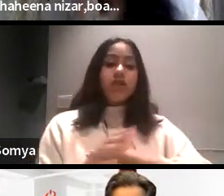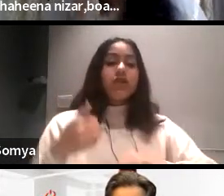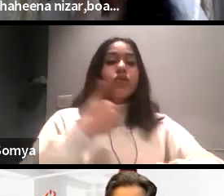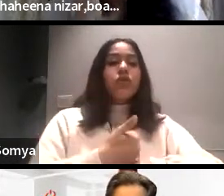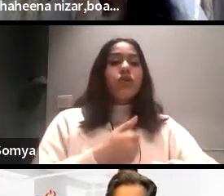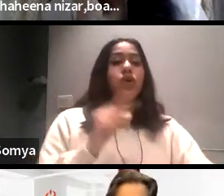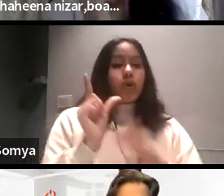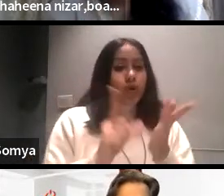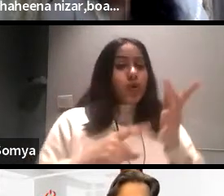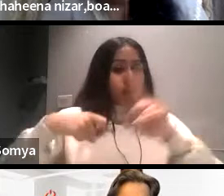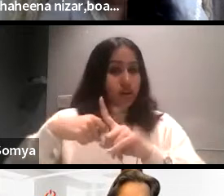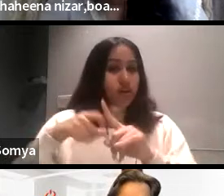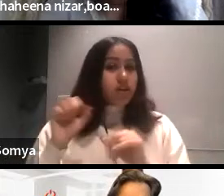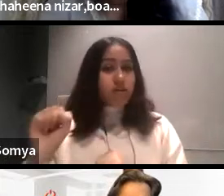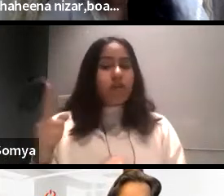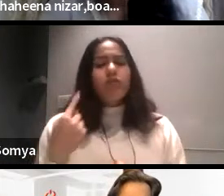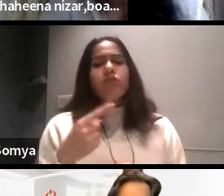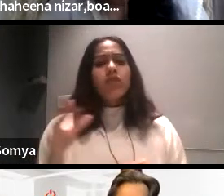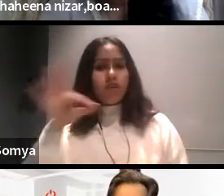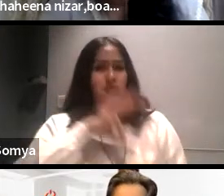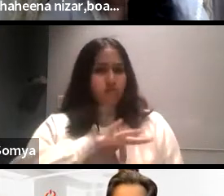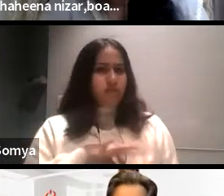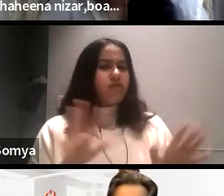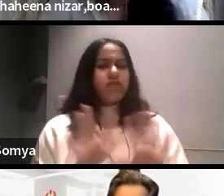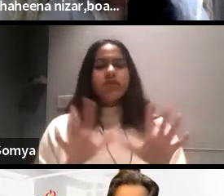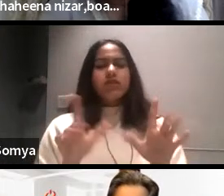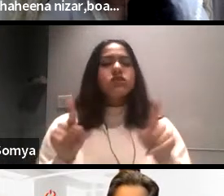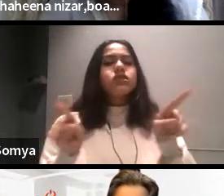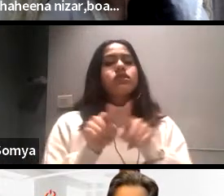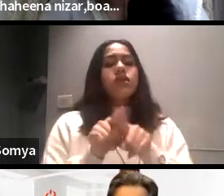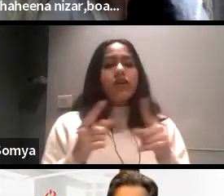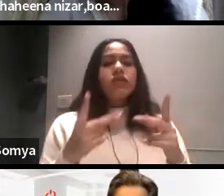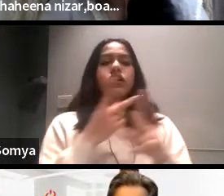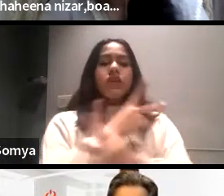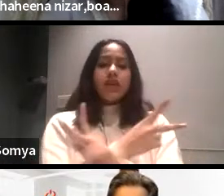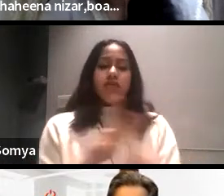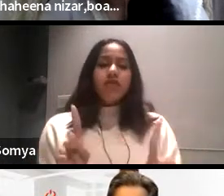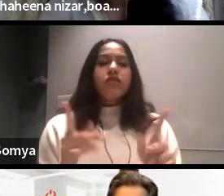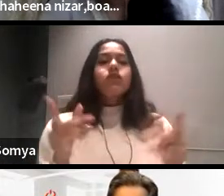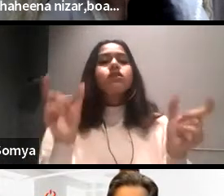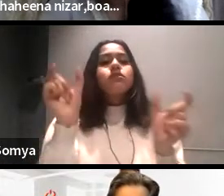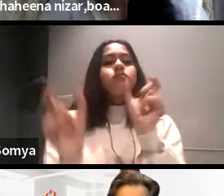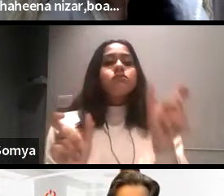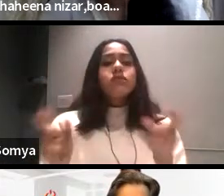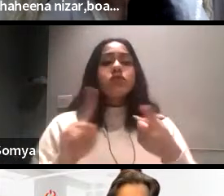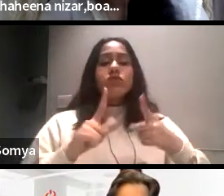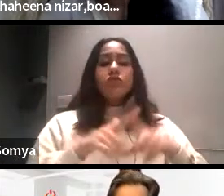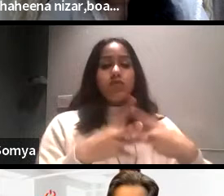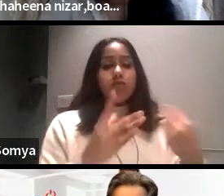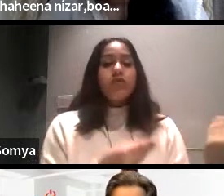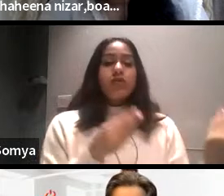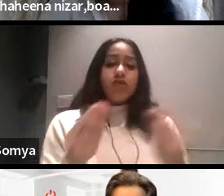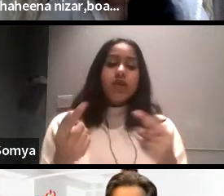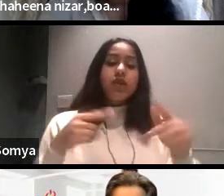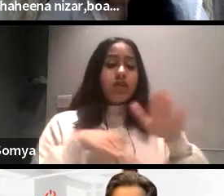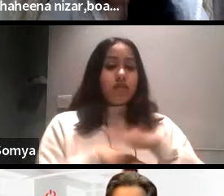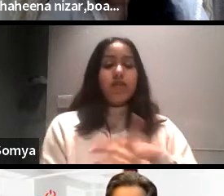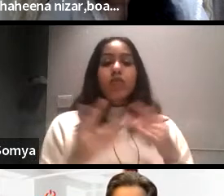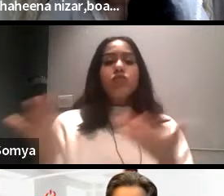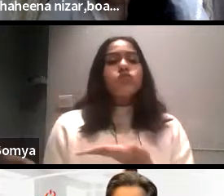UK-based not-for-profit partnership which supports and recruits and retains differently abled employees and to